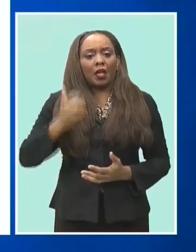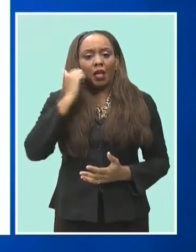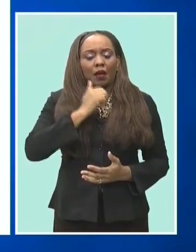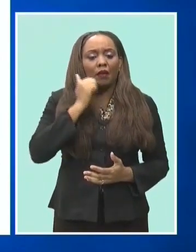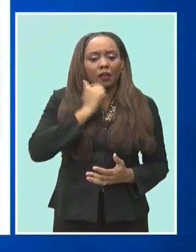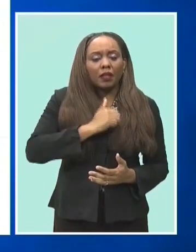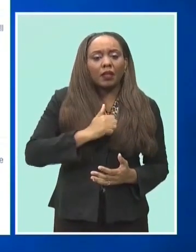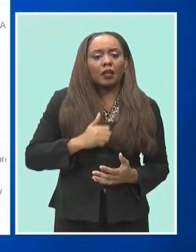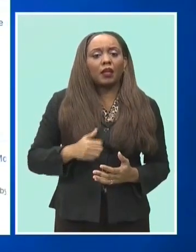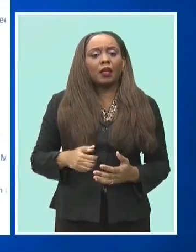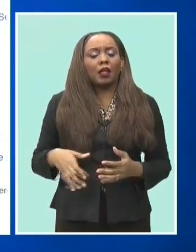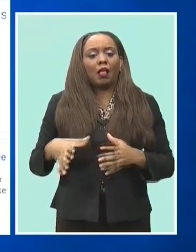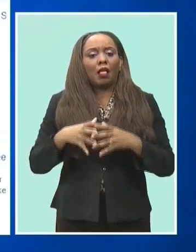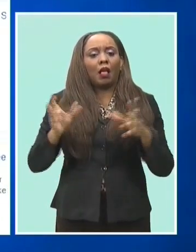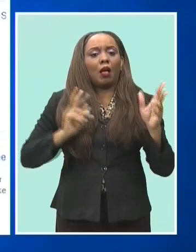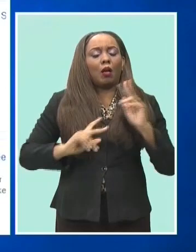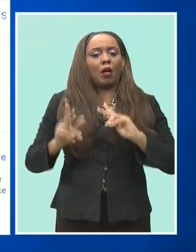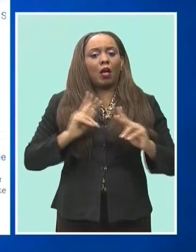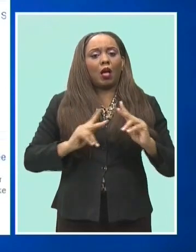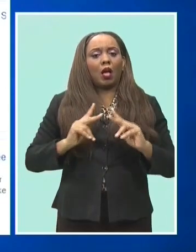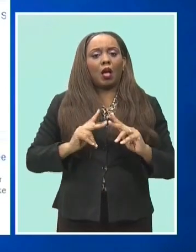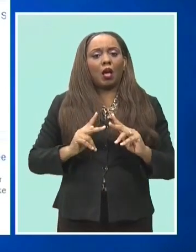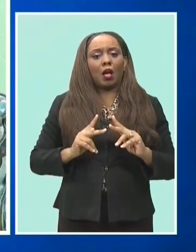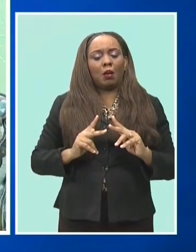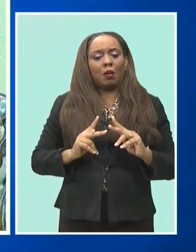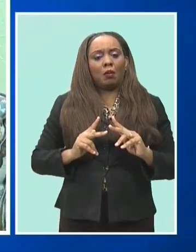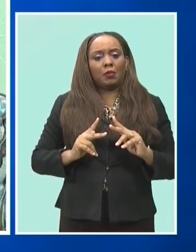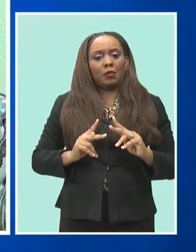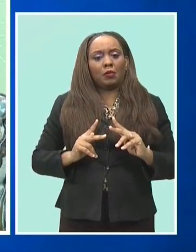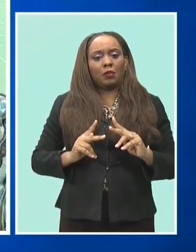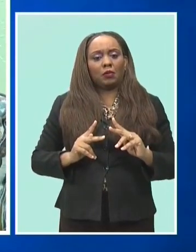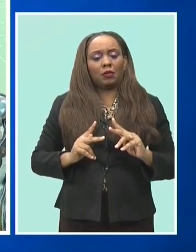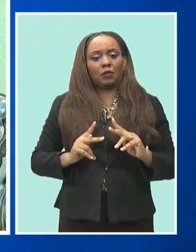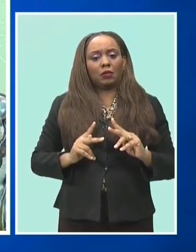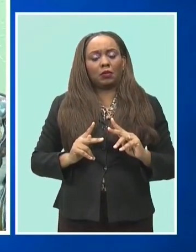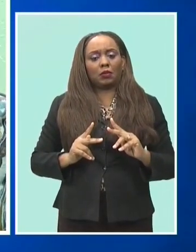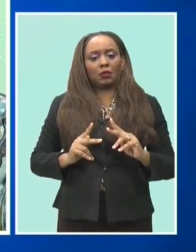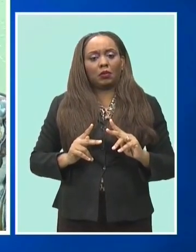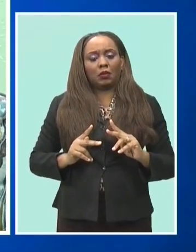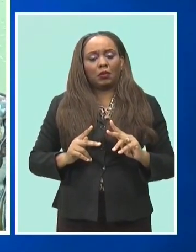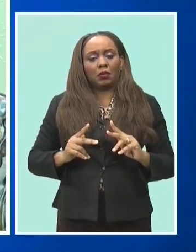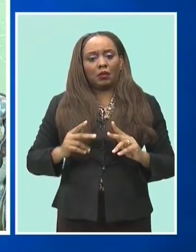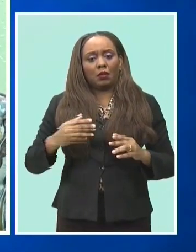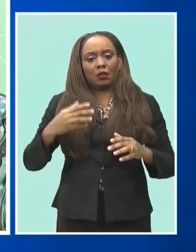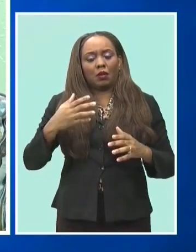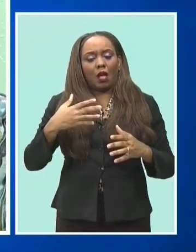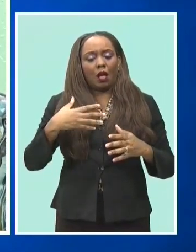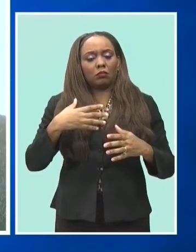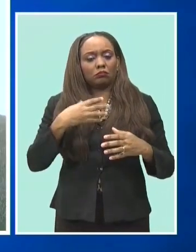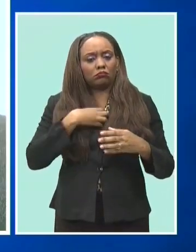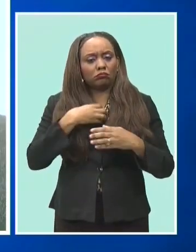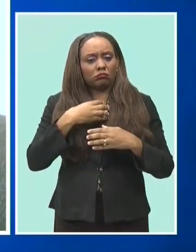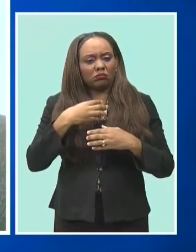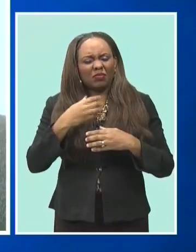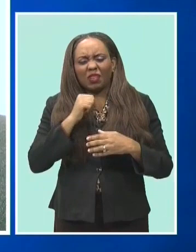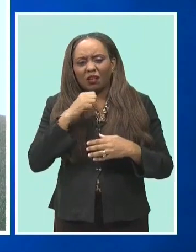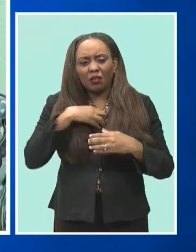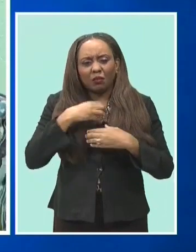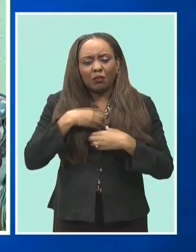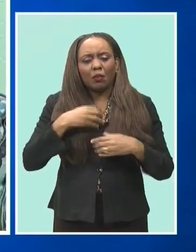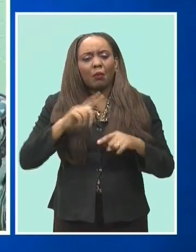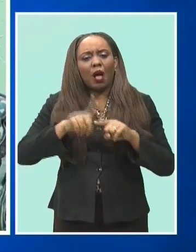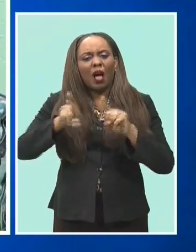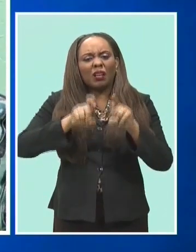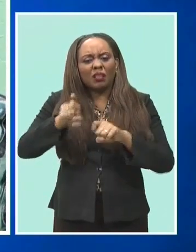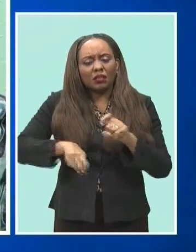getting hundreds of hits on it in terms of people not complaining, but they're making queries, and we are responding in quick time.